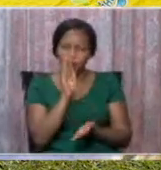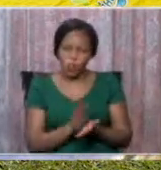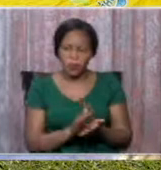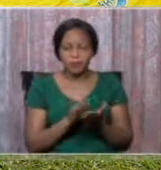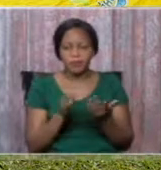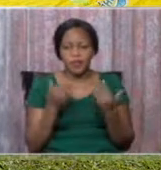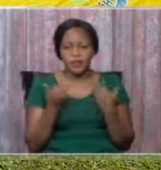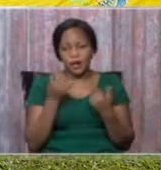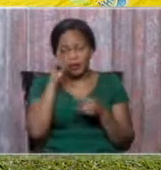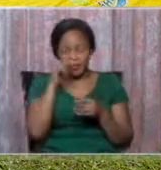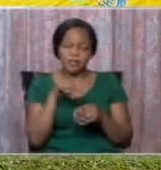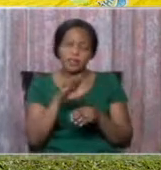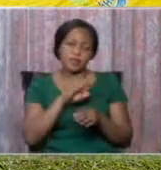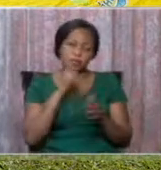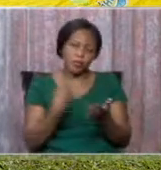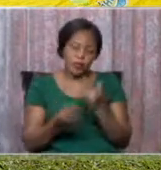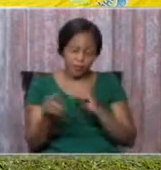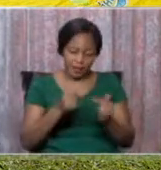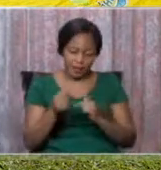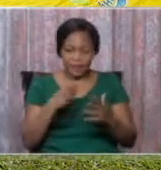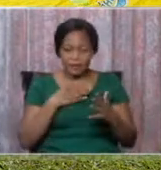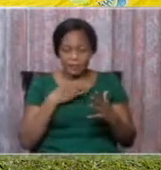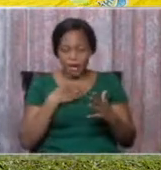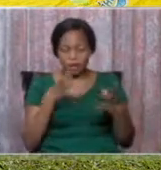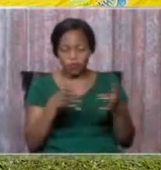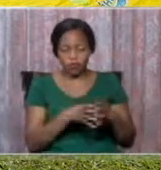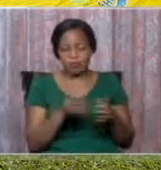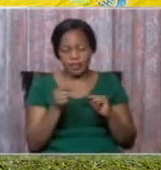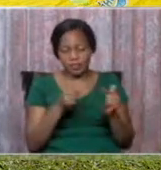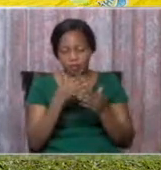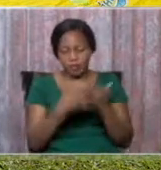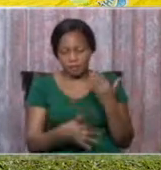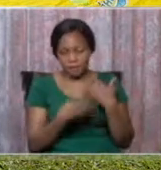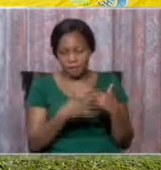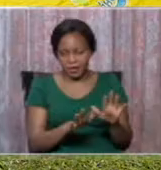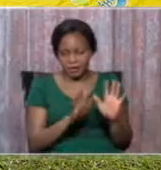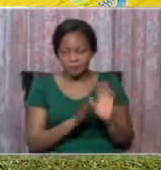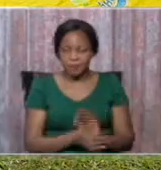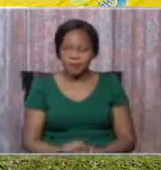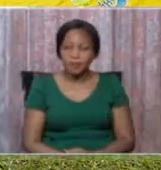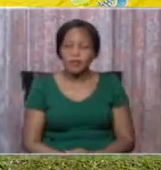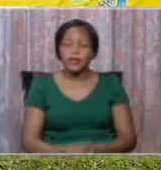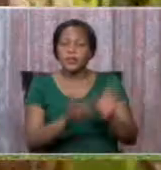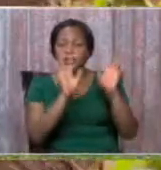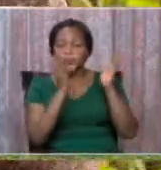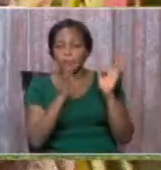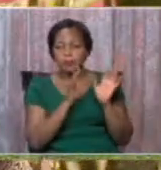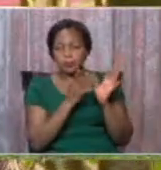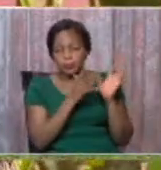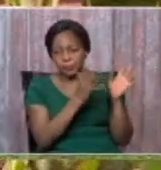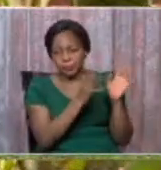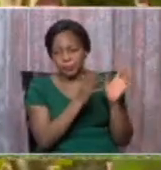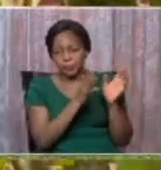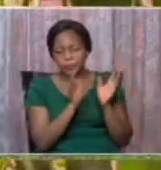Thank you. Paolo, I just wanted to correct you that the adrenal glands are not in your chest. They actually sit on top of